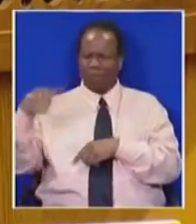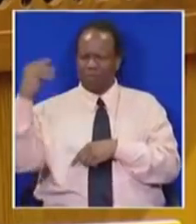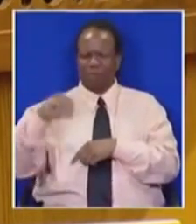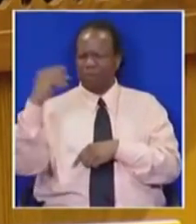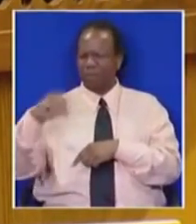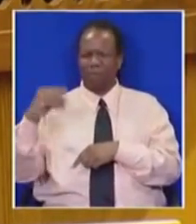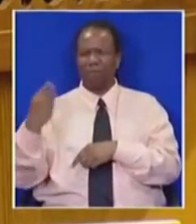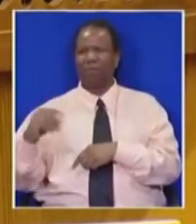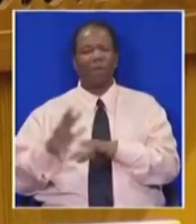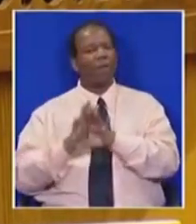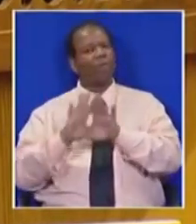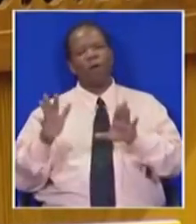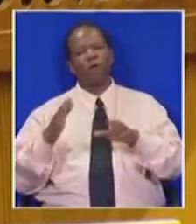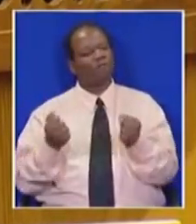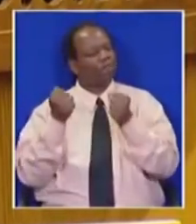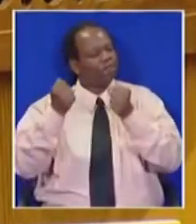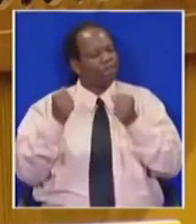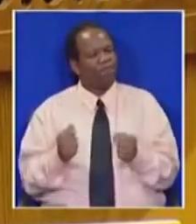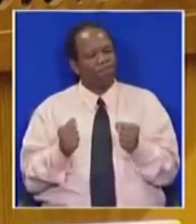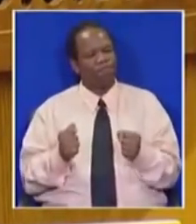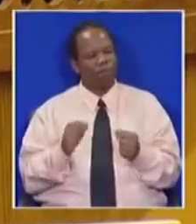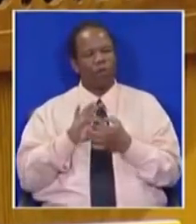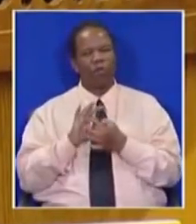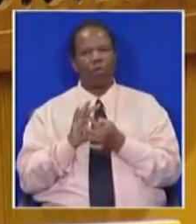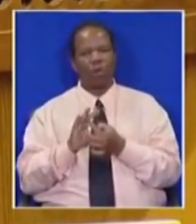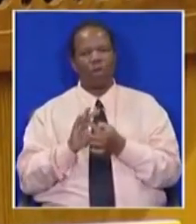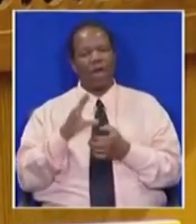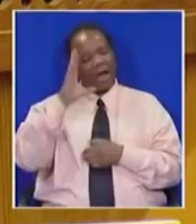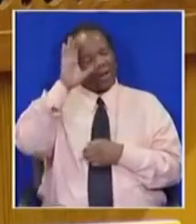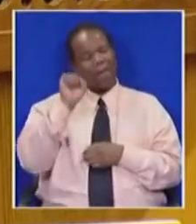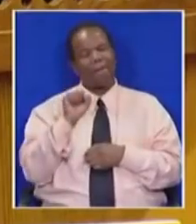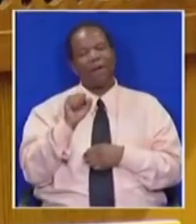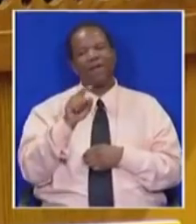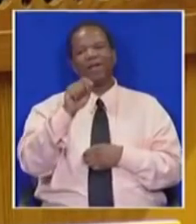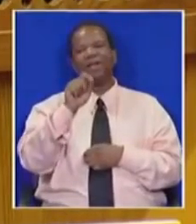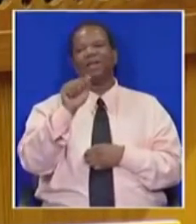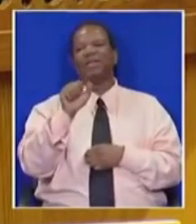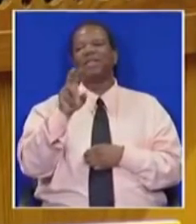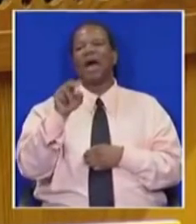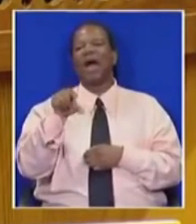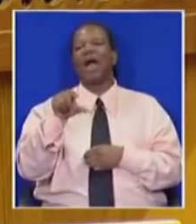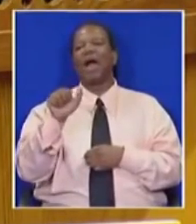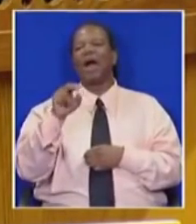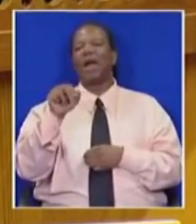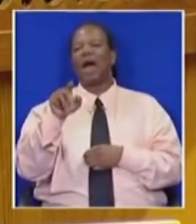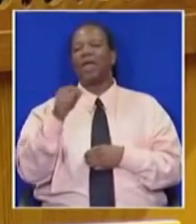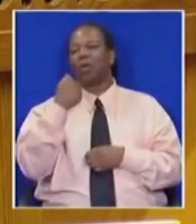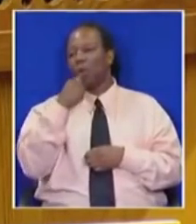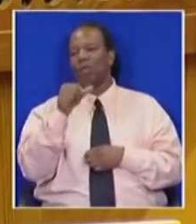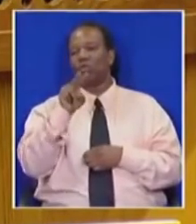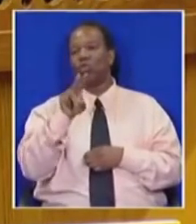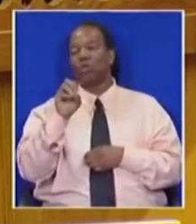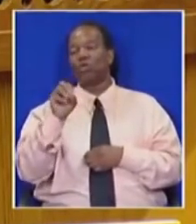once wavered for his commitment to fight. I can recall Morgan's word on the night of the rigged 2002 Zimbabwe